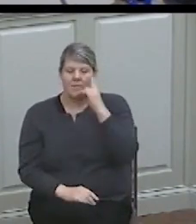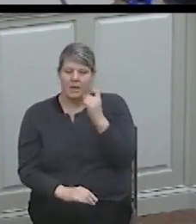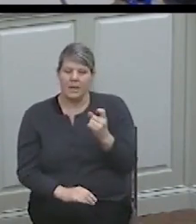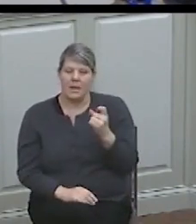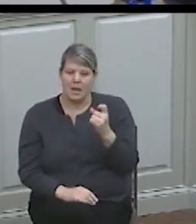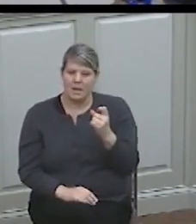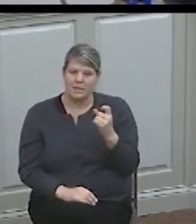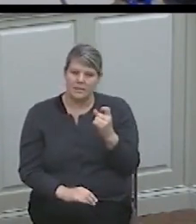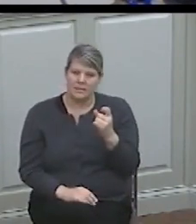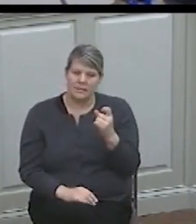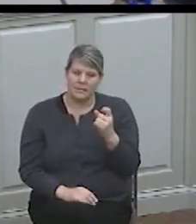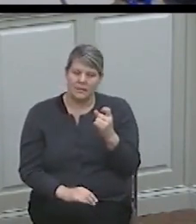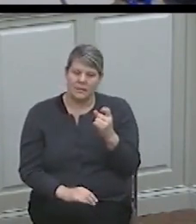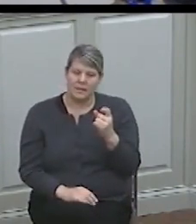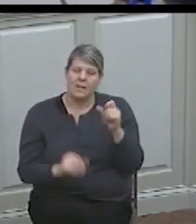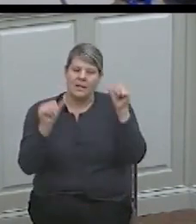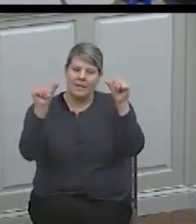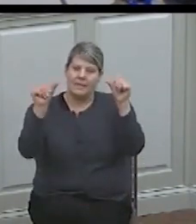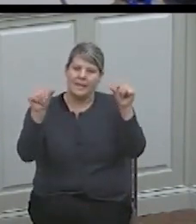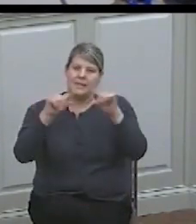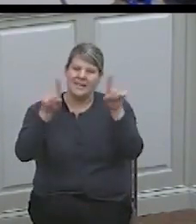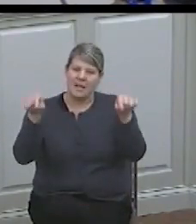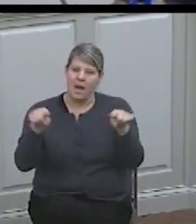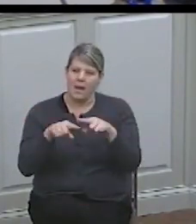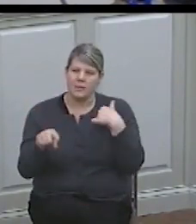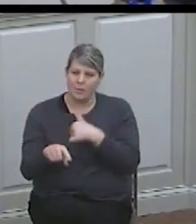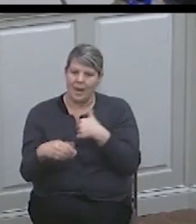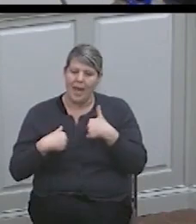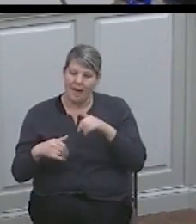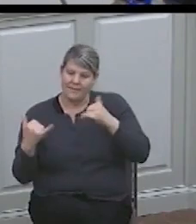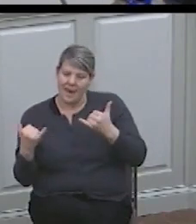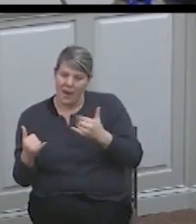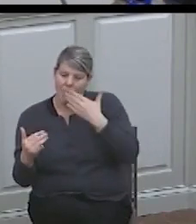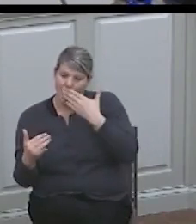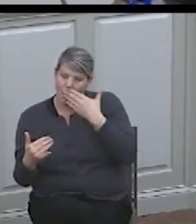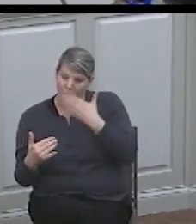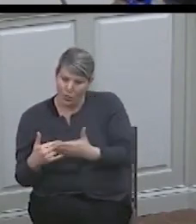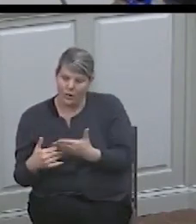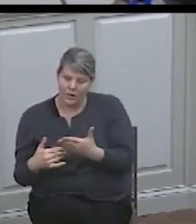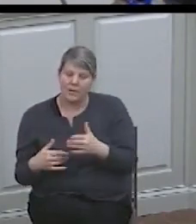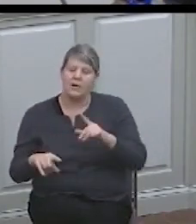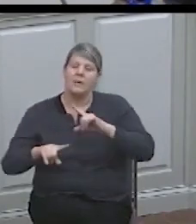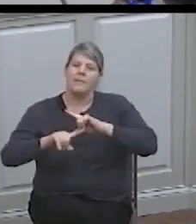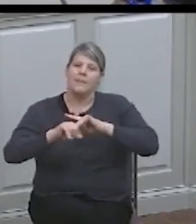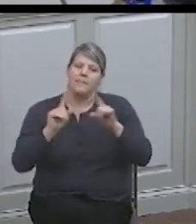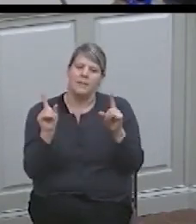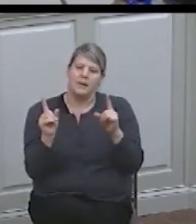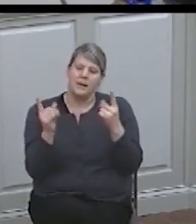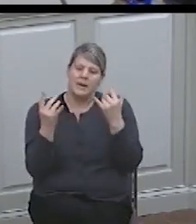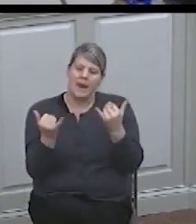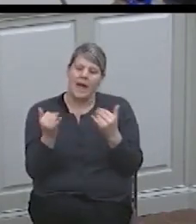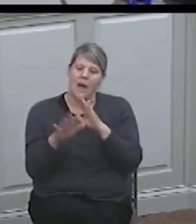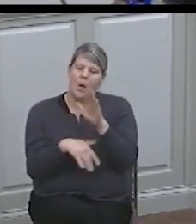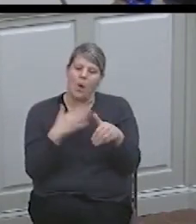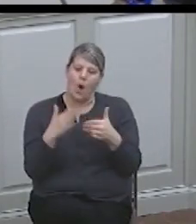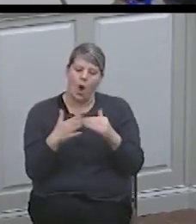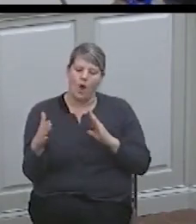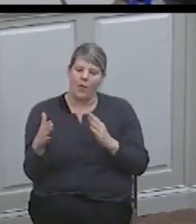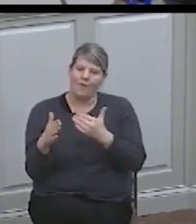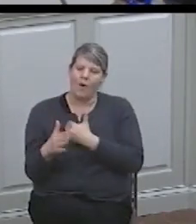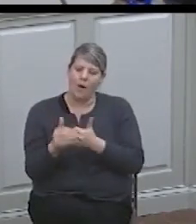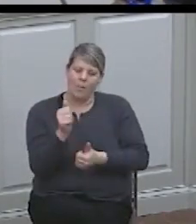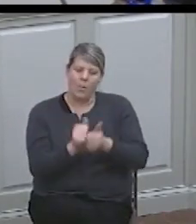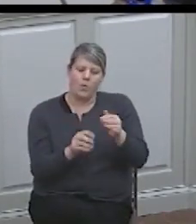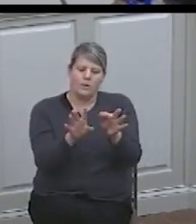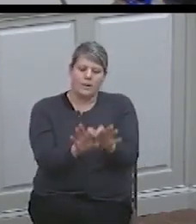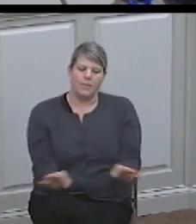does good for the individuals that do have signage. Not all your key interests have signage